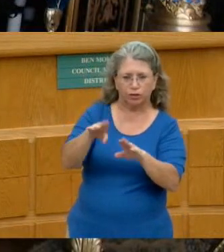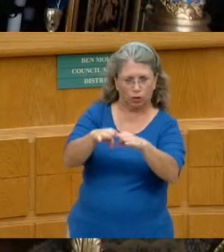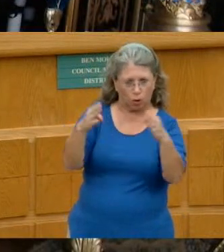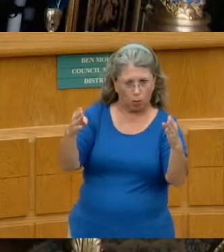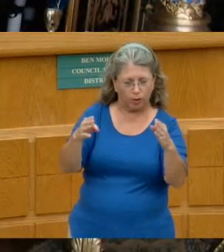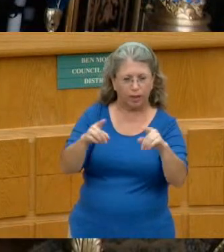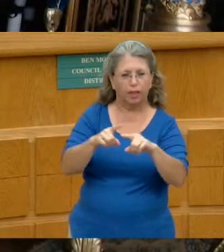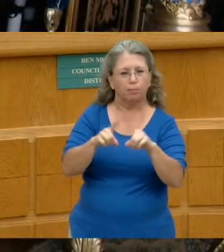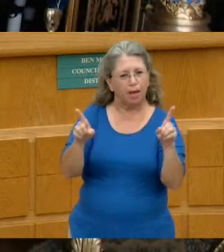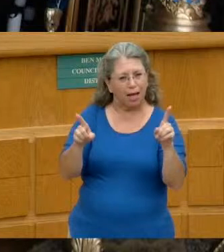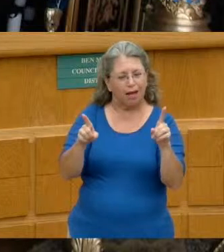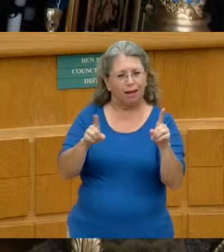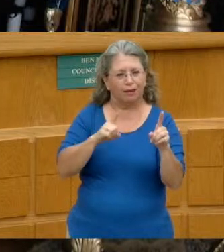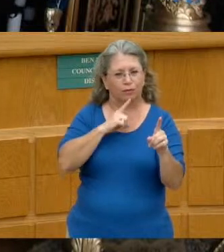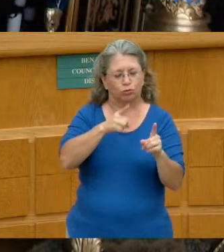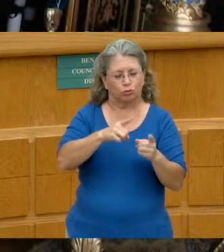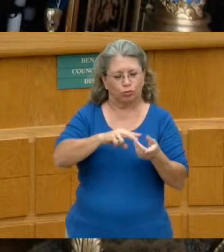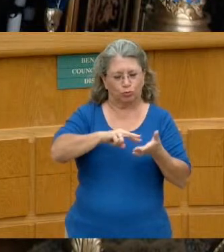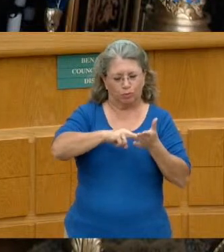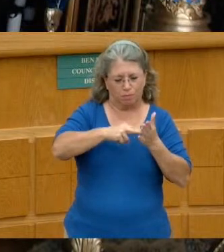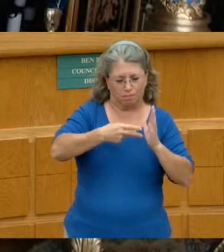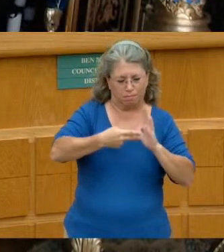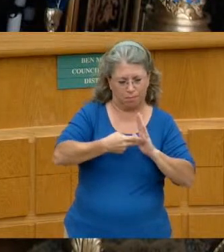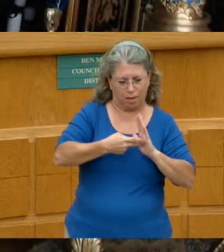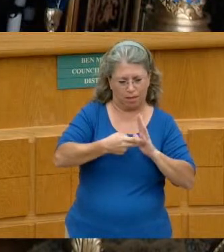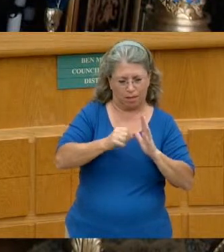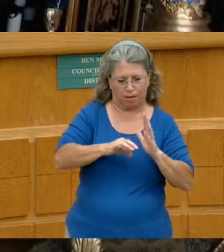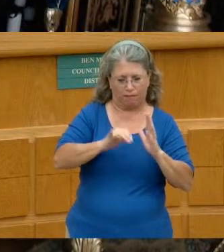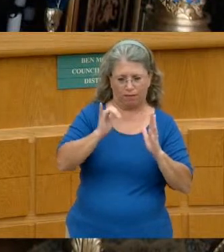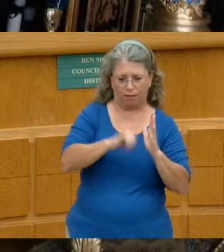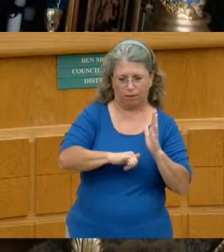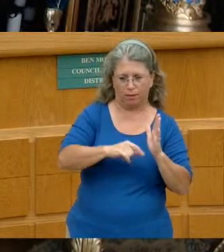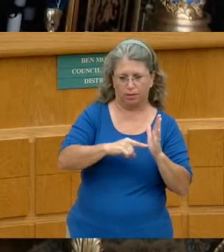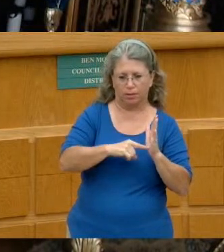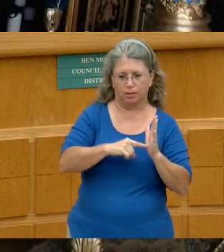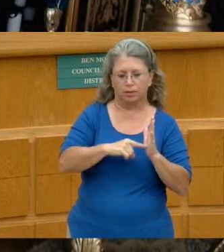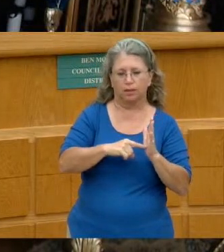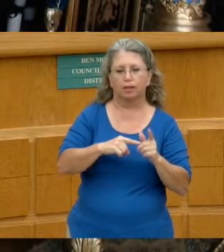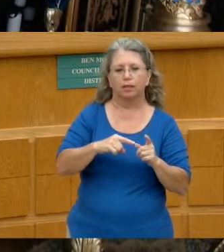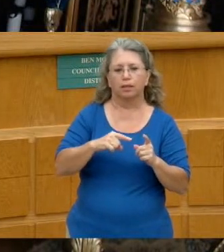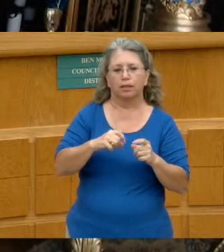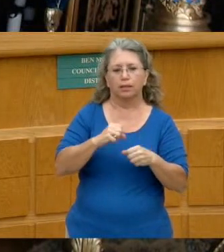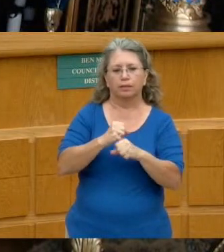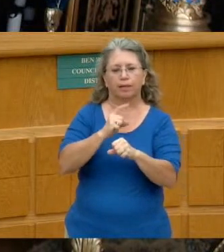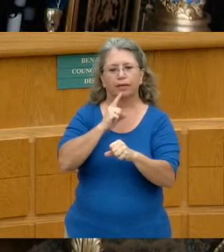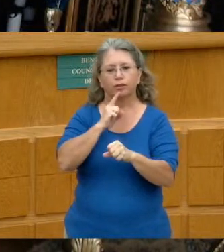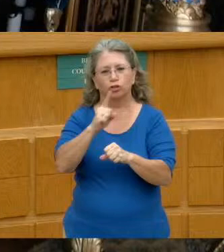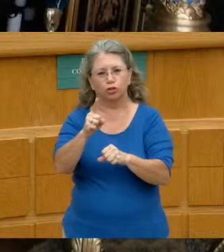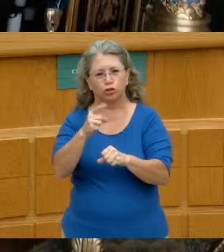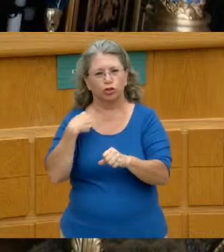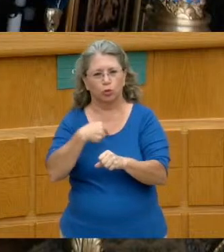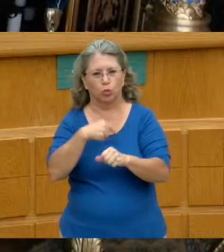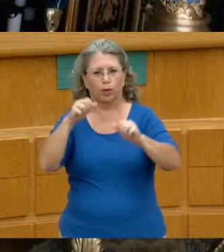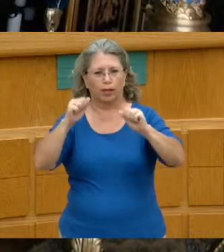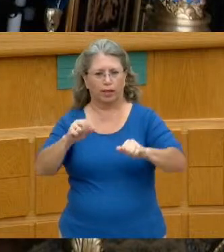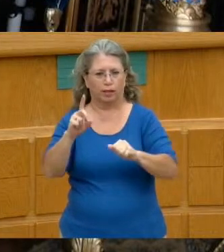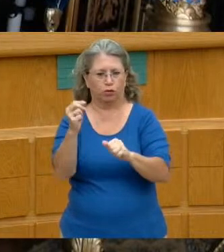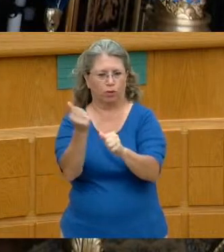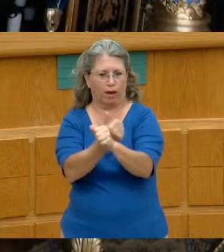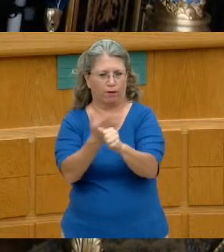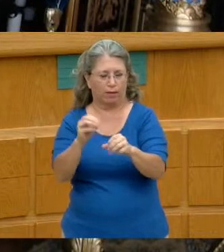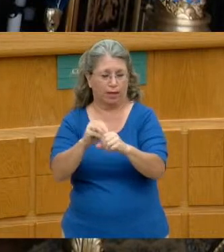spirit of this is really to make certain that we can do everything in our power to mitigate